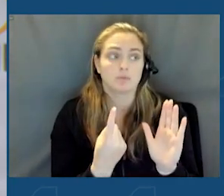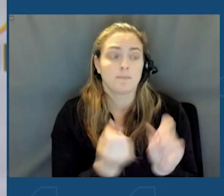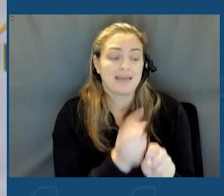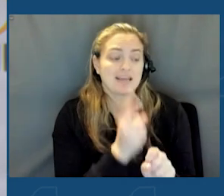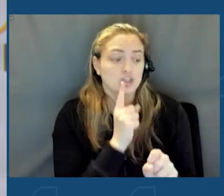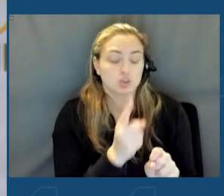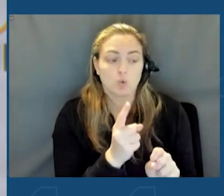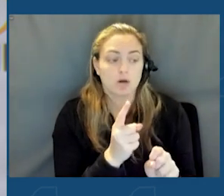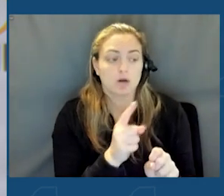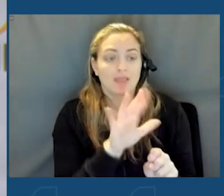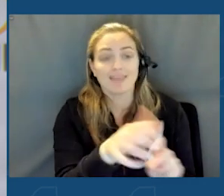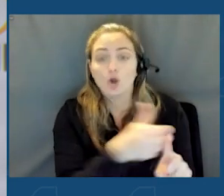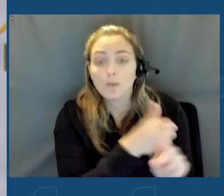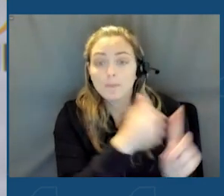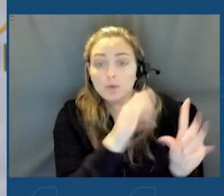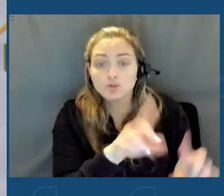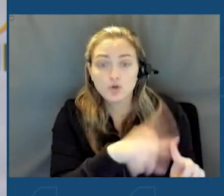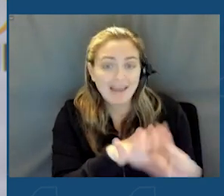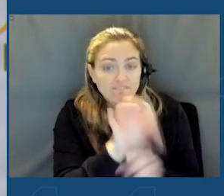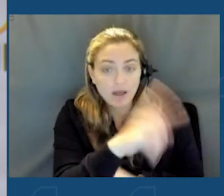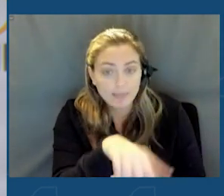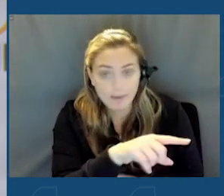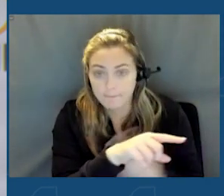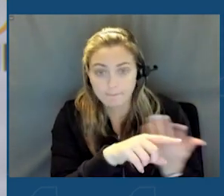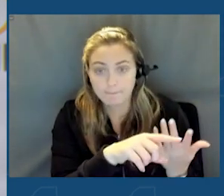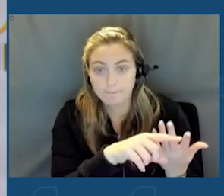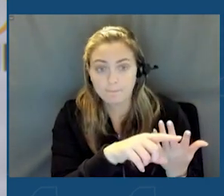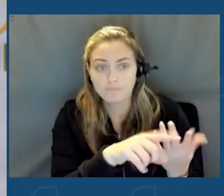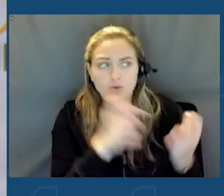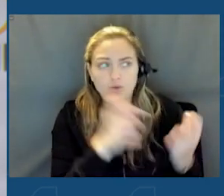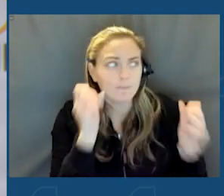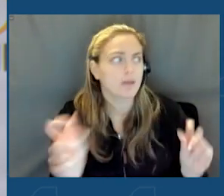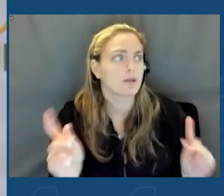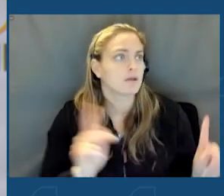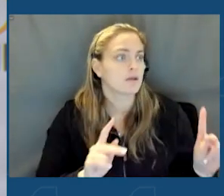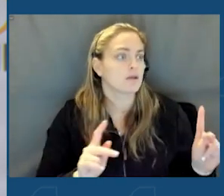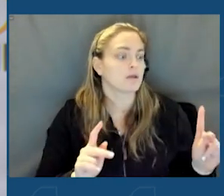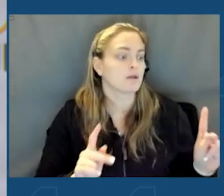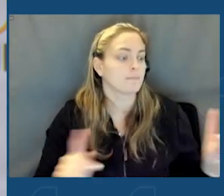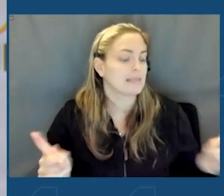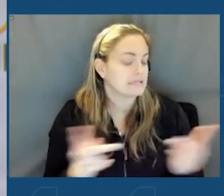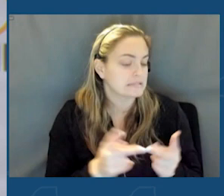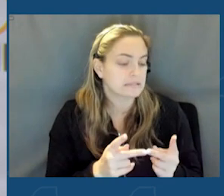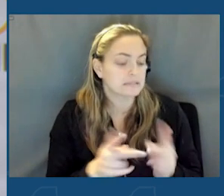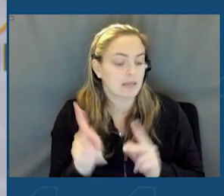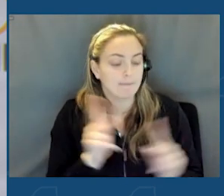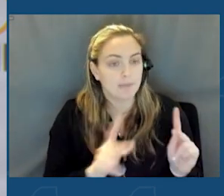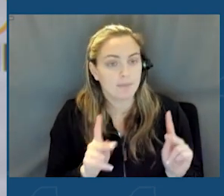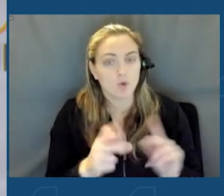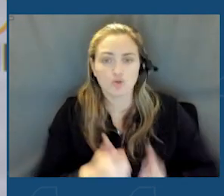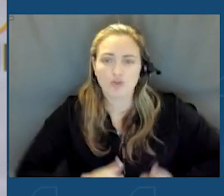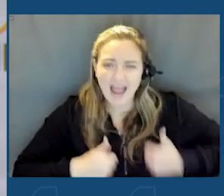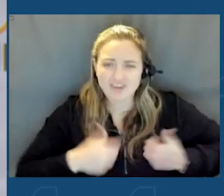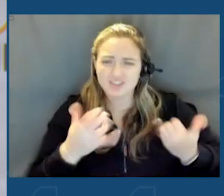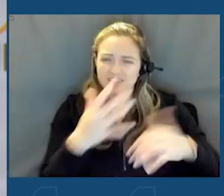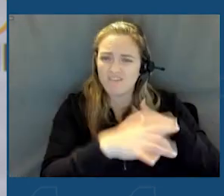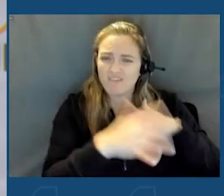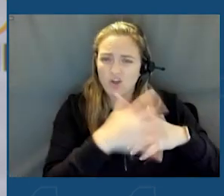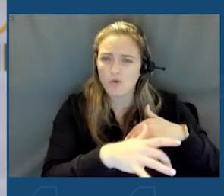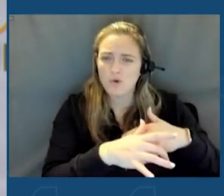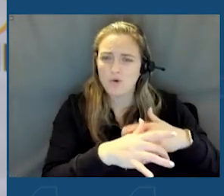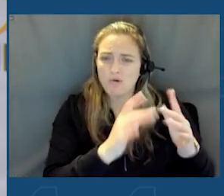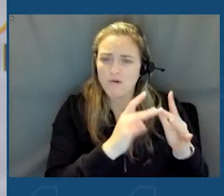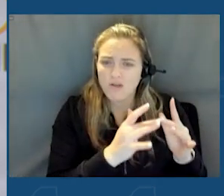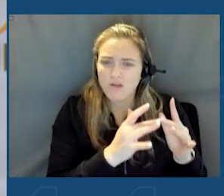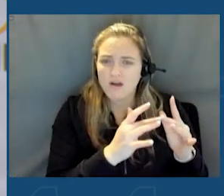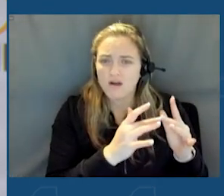their abuser can't track them down. There's so many places that people's addresses are out there publicly. And it's so